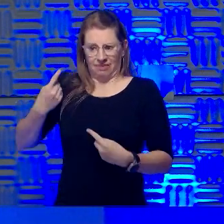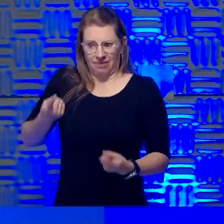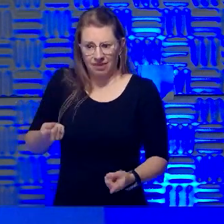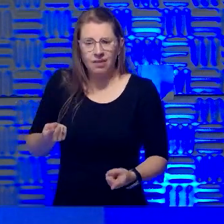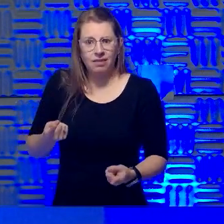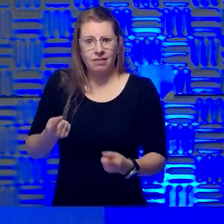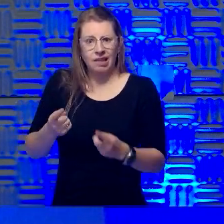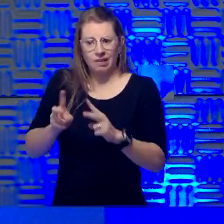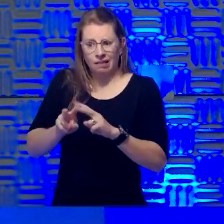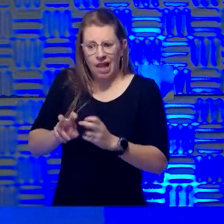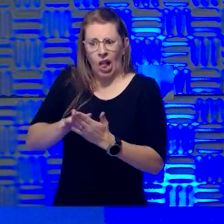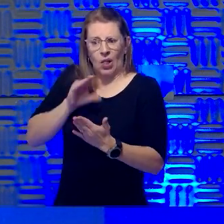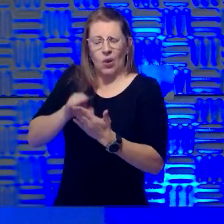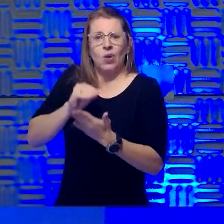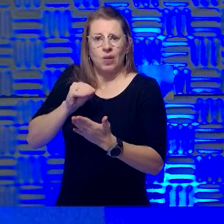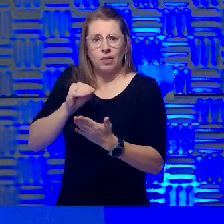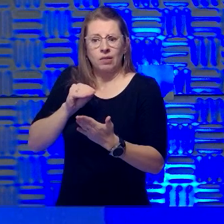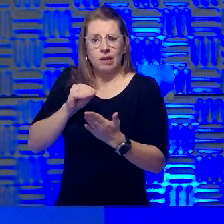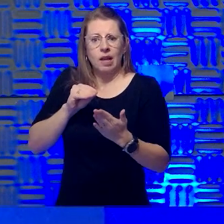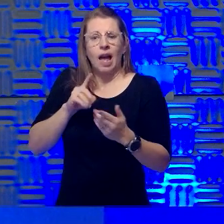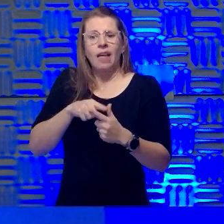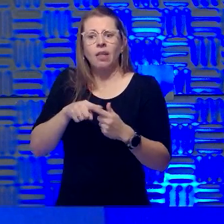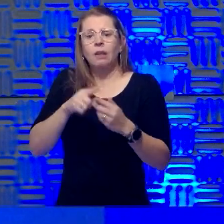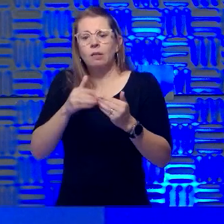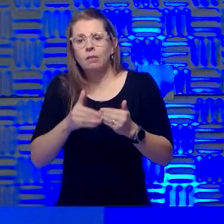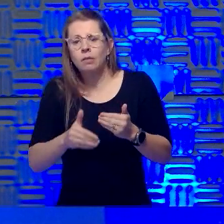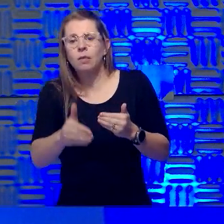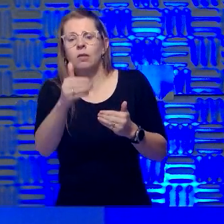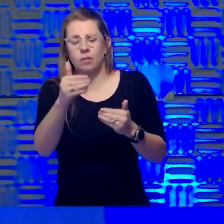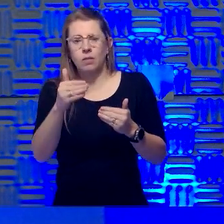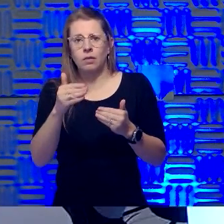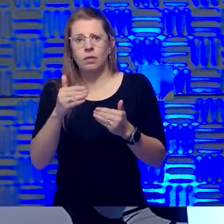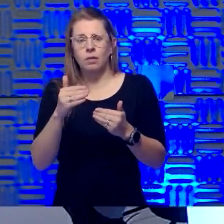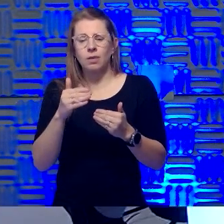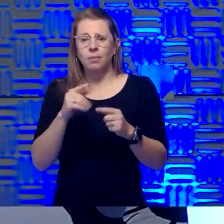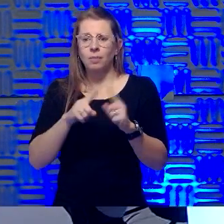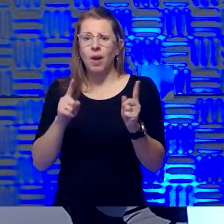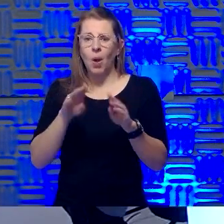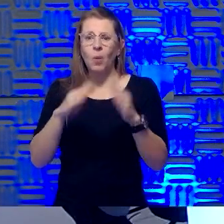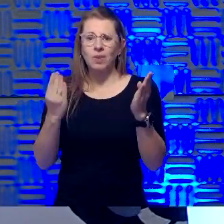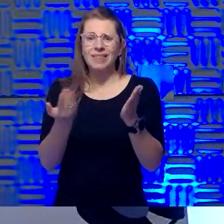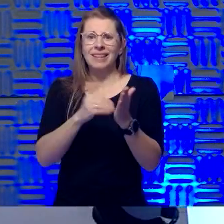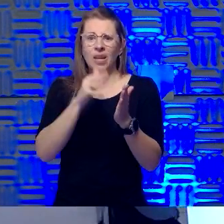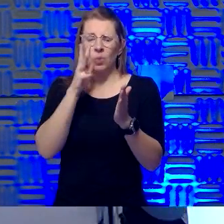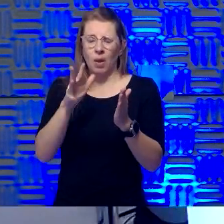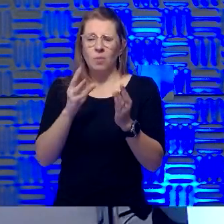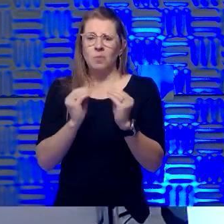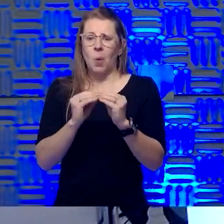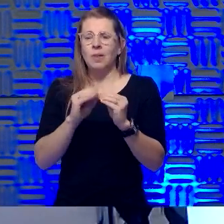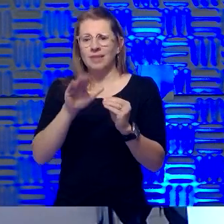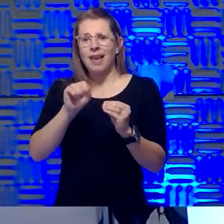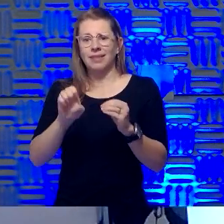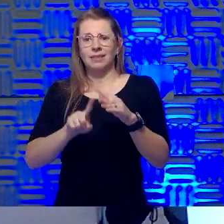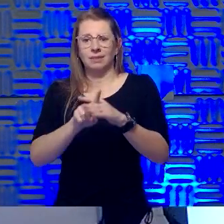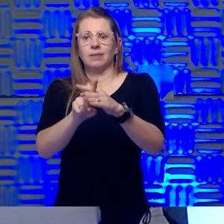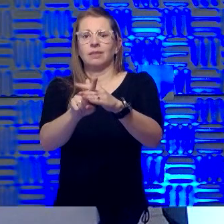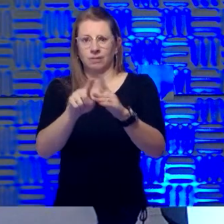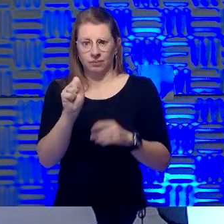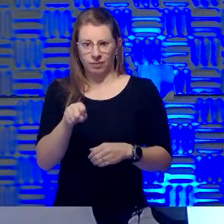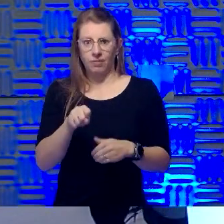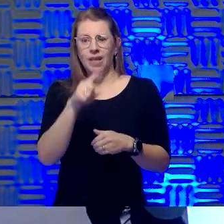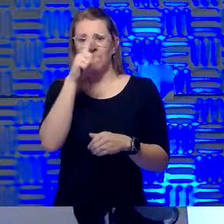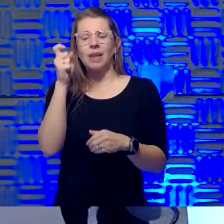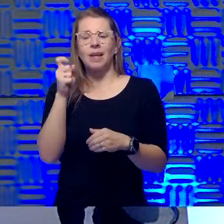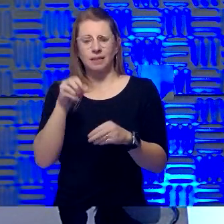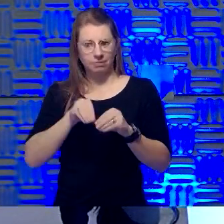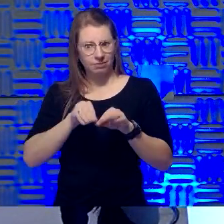from there. But we understand that as we do open up, there will probably be more cases. Yeah, there are going to be more cases because it is out there.